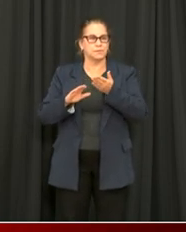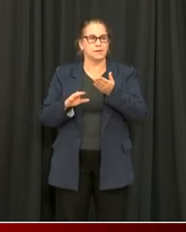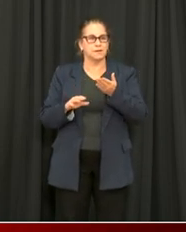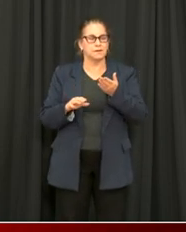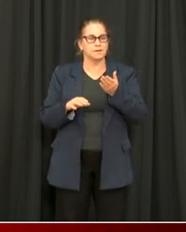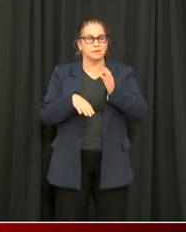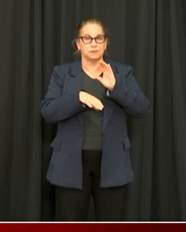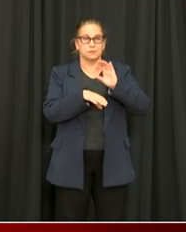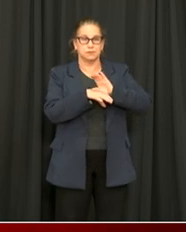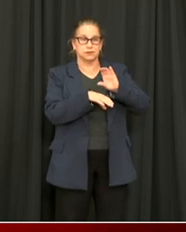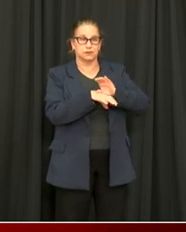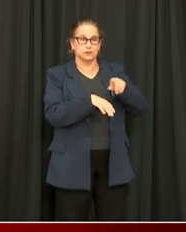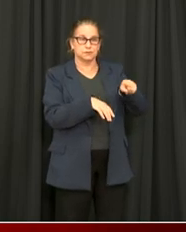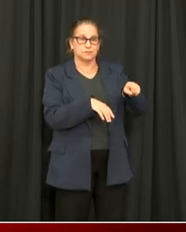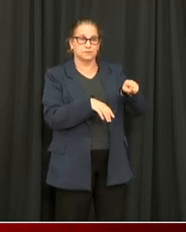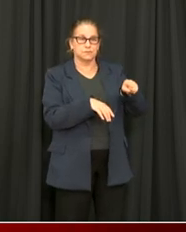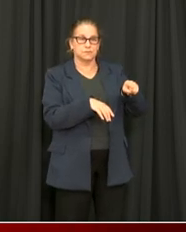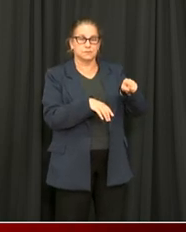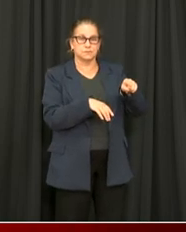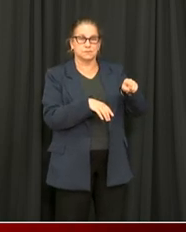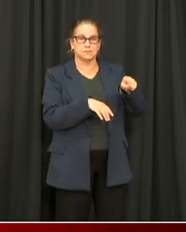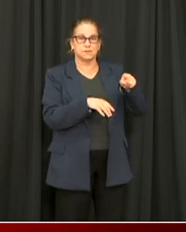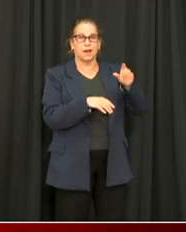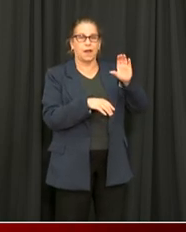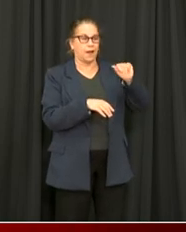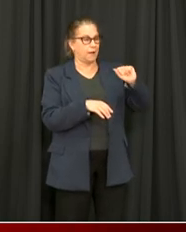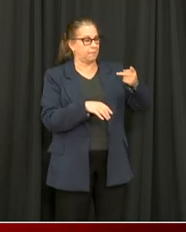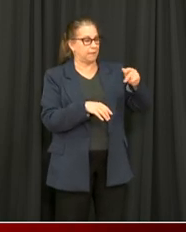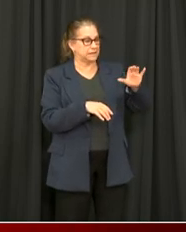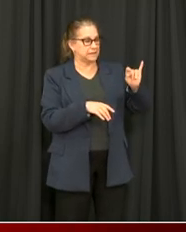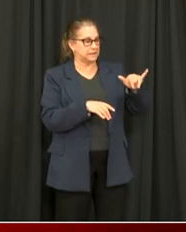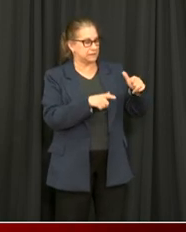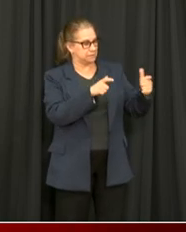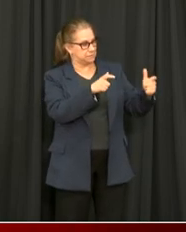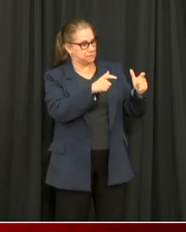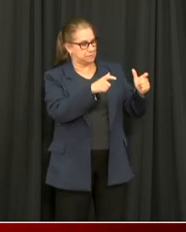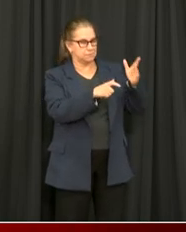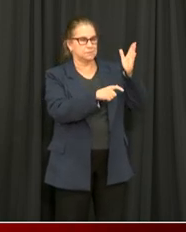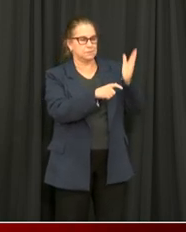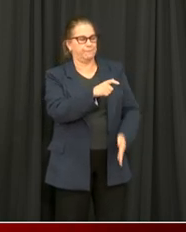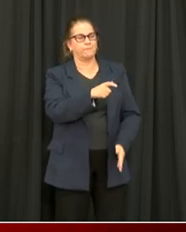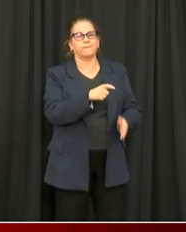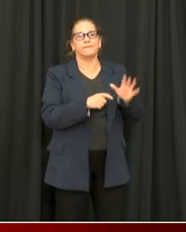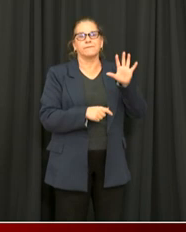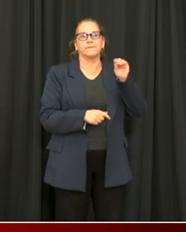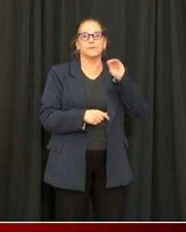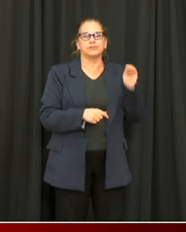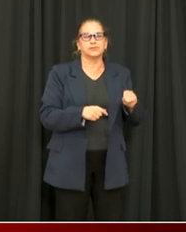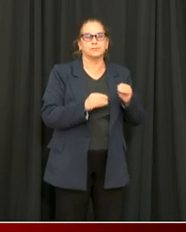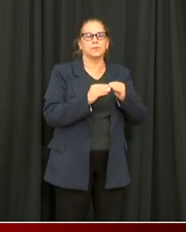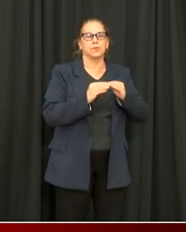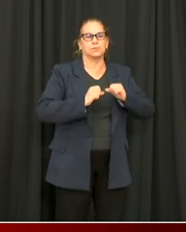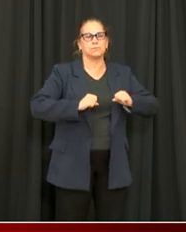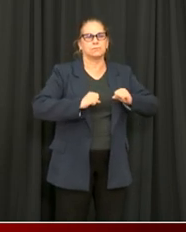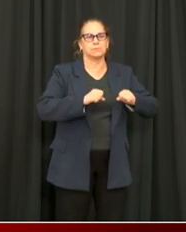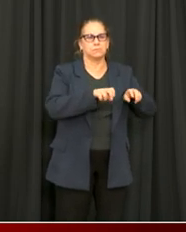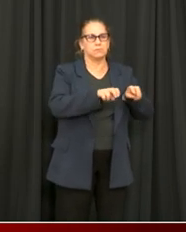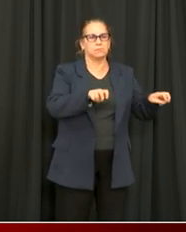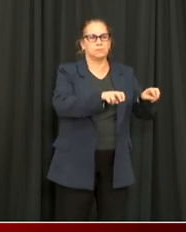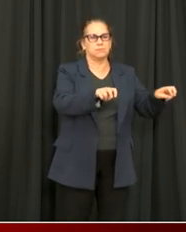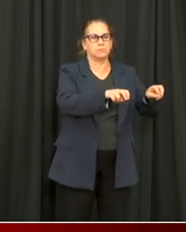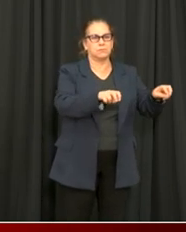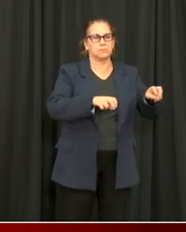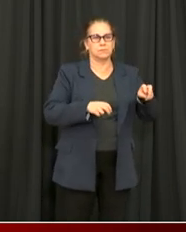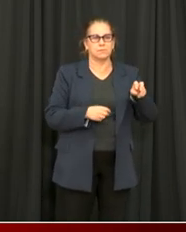less. So not more than 100 people. And we are encouraging that no choirs